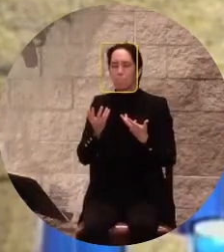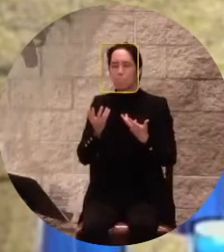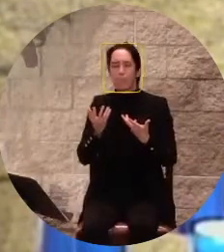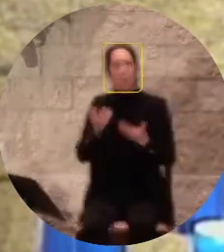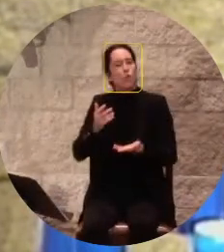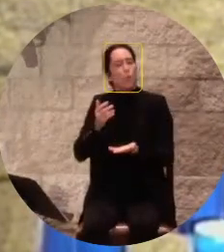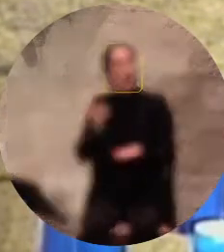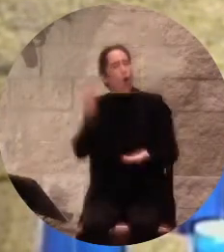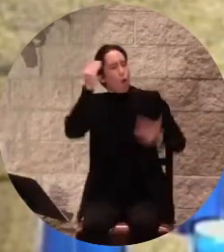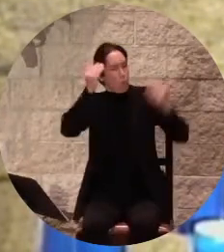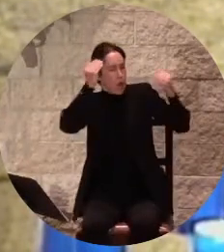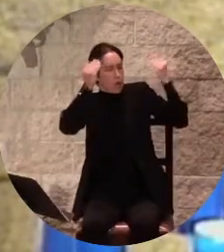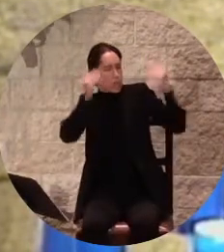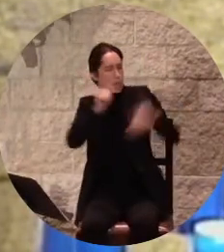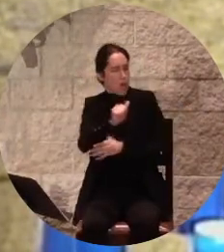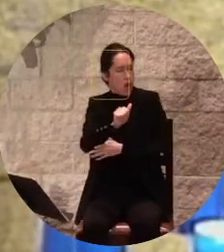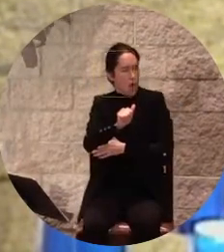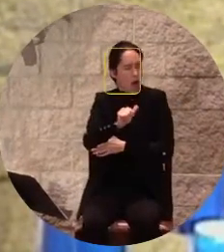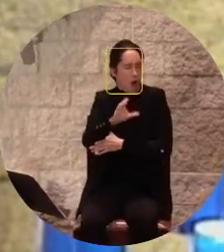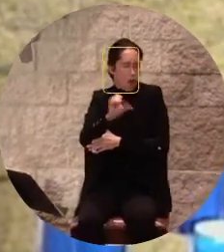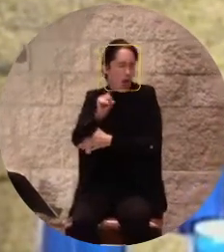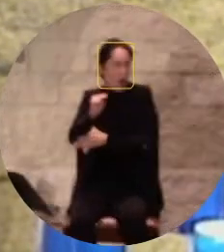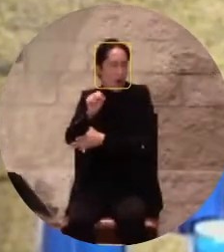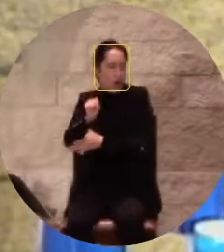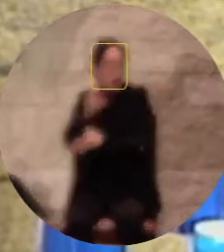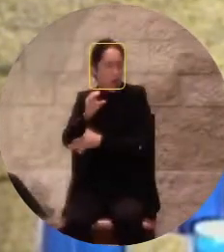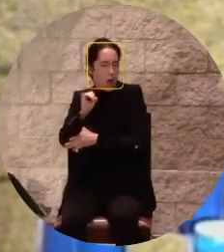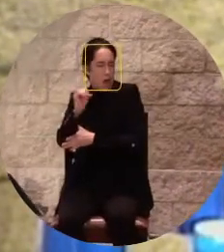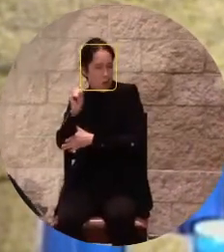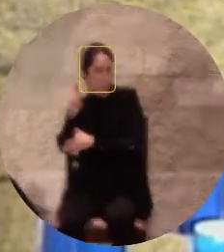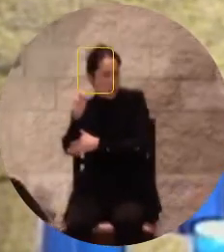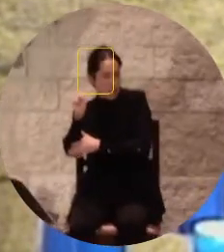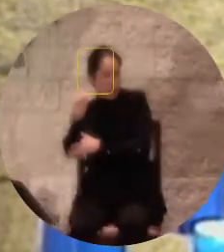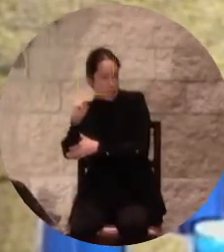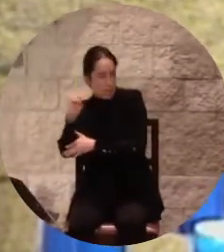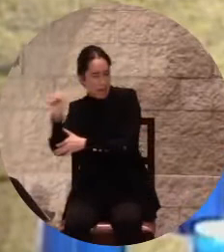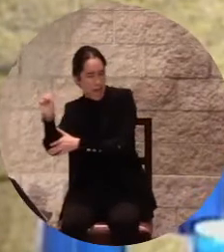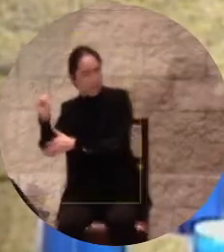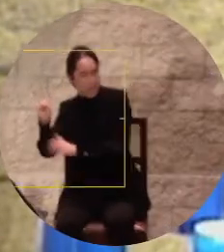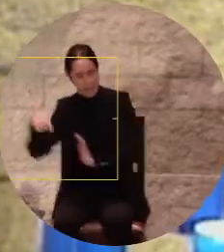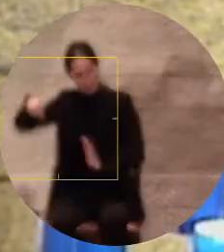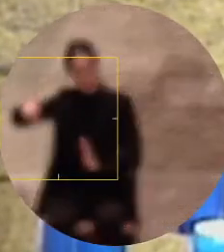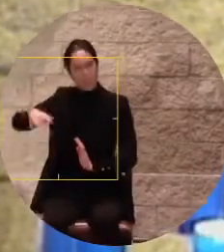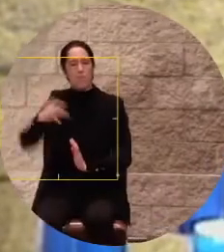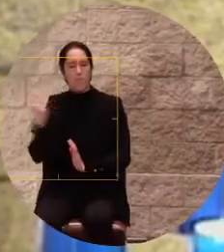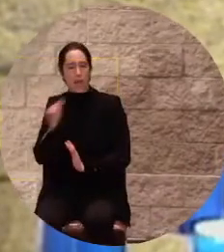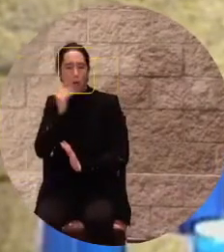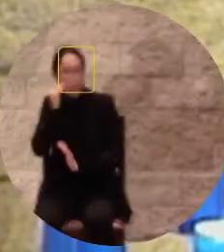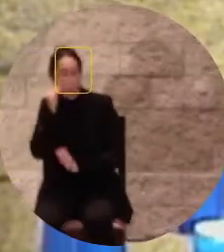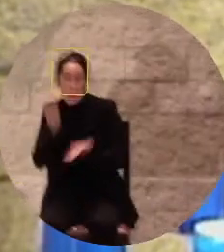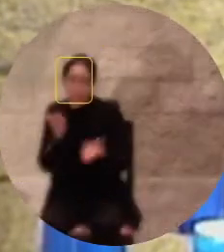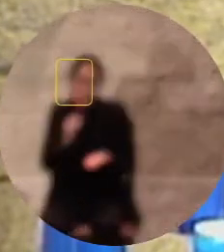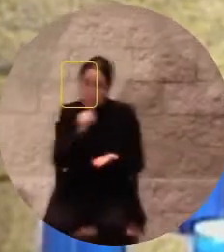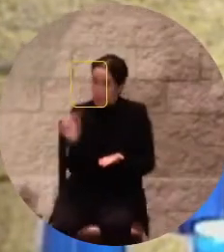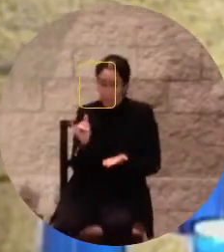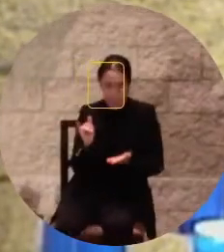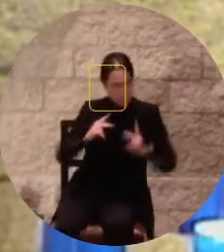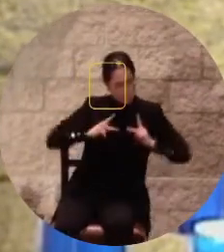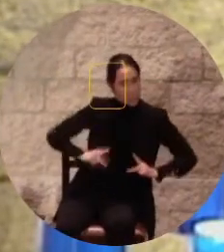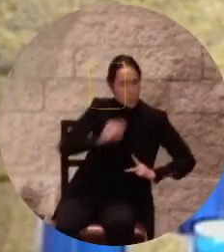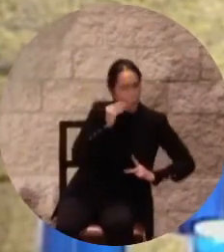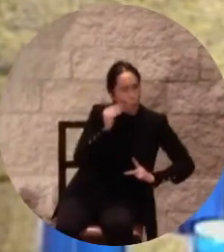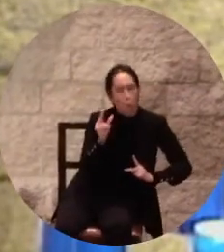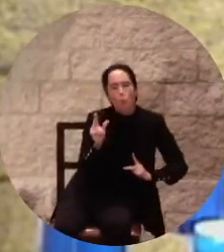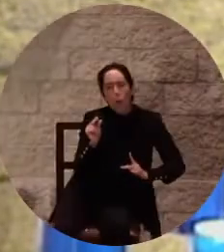feels like home. Now, it may not feel like your physical home, or even your hometown, or maybe not even your